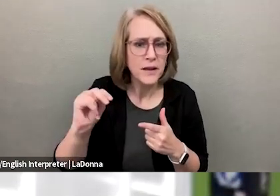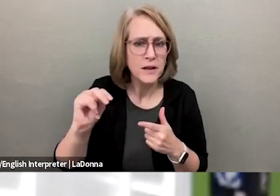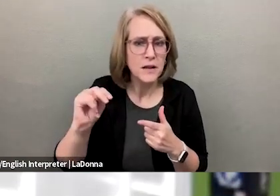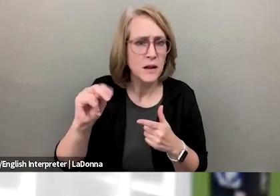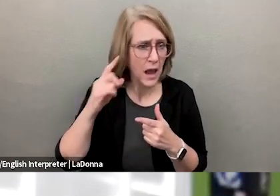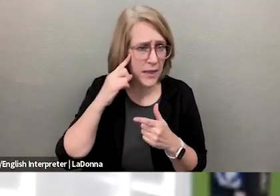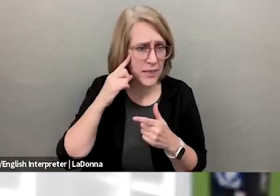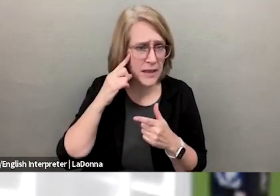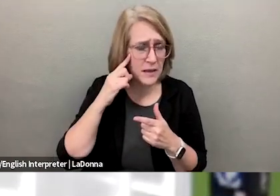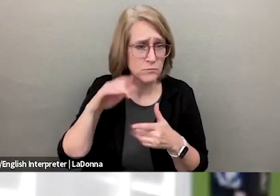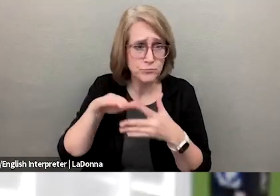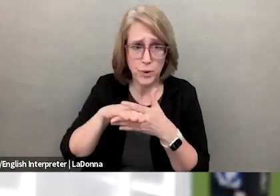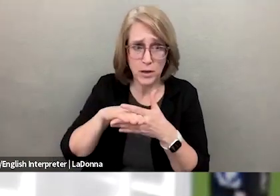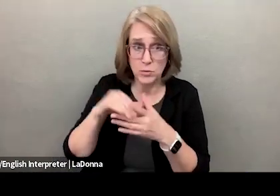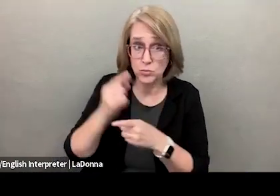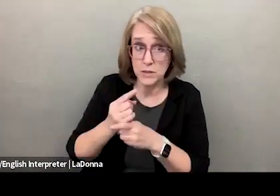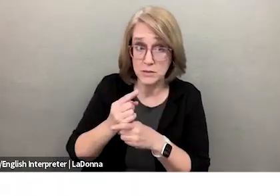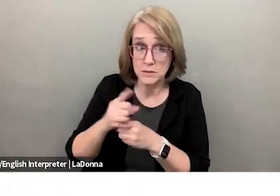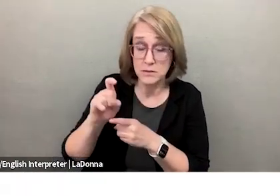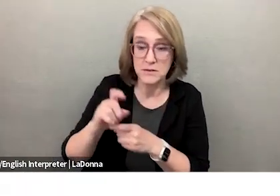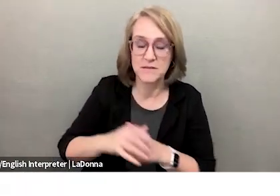step is just a breathing break for a minute.